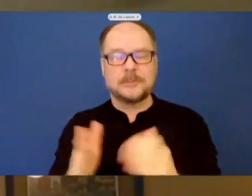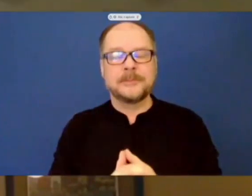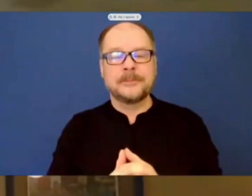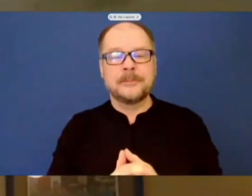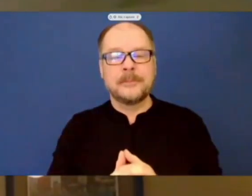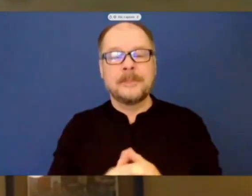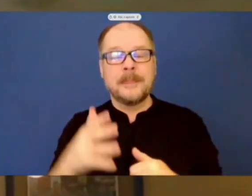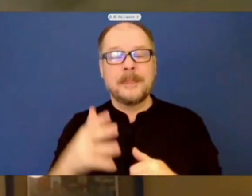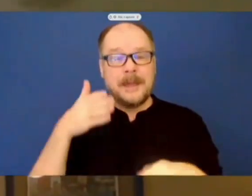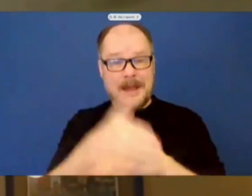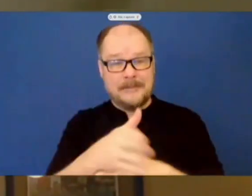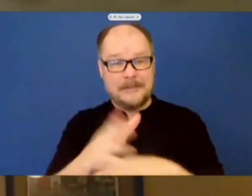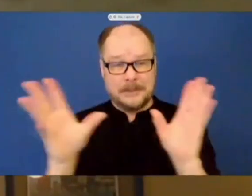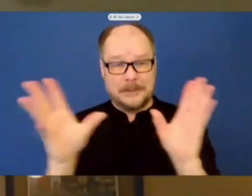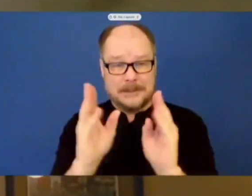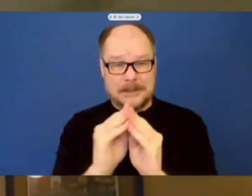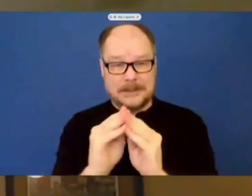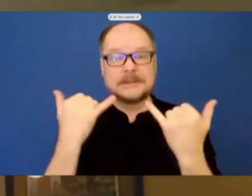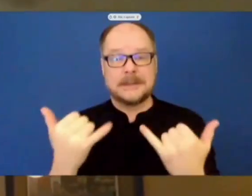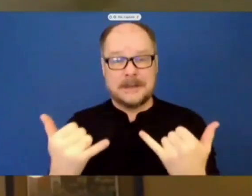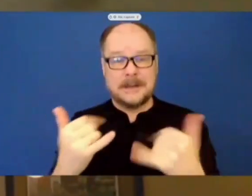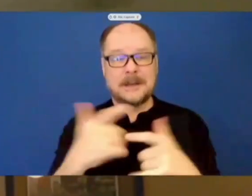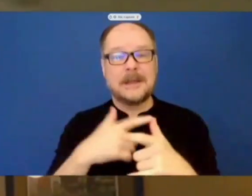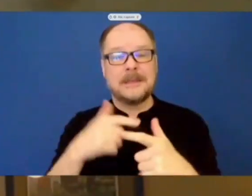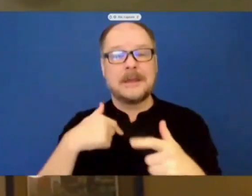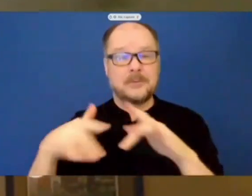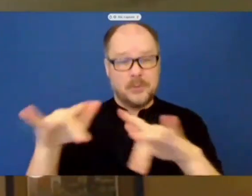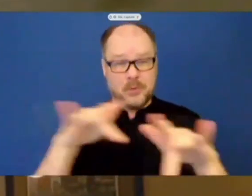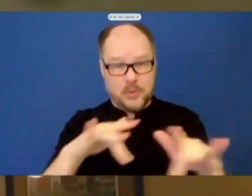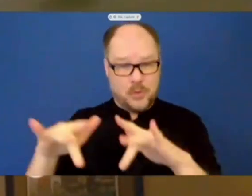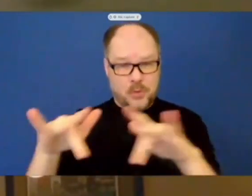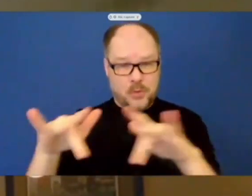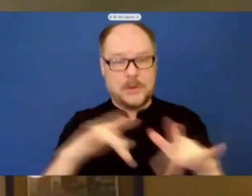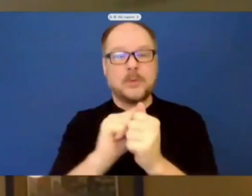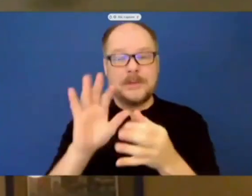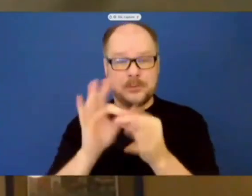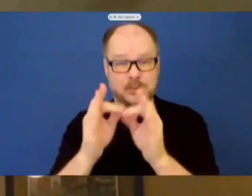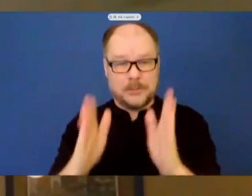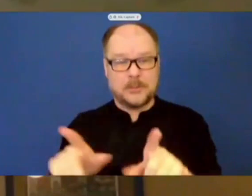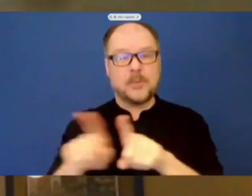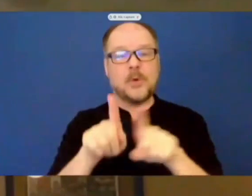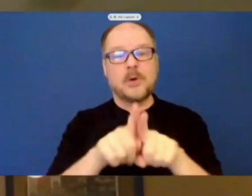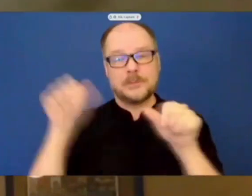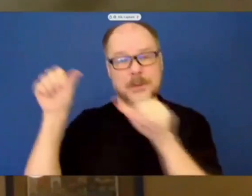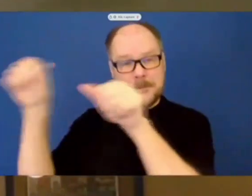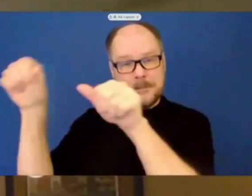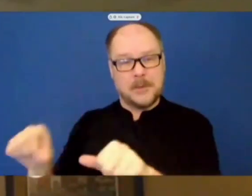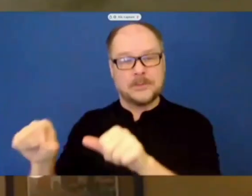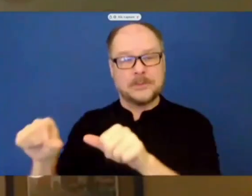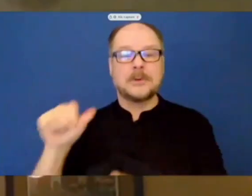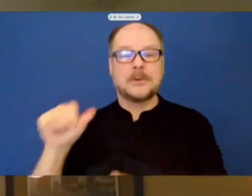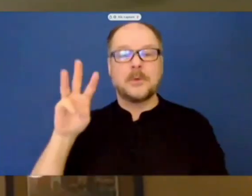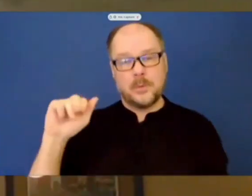conference ends, a recording with the American Sign Language interpretation will also be posted at